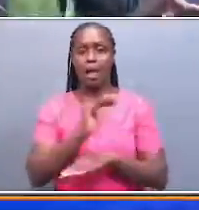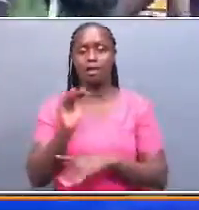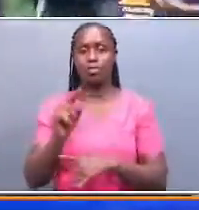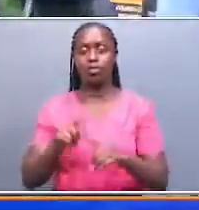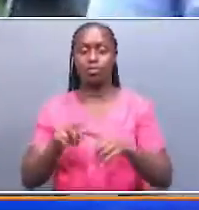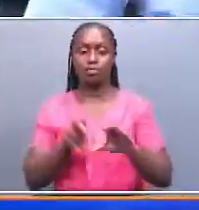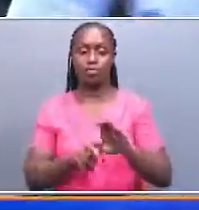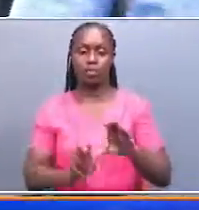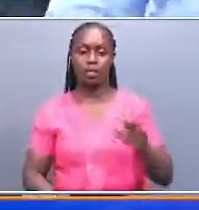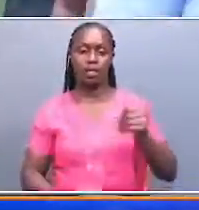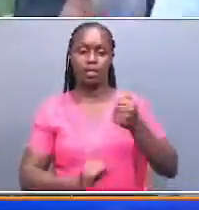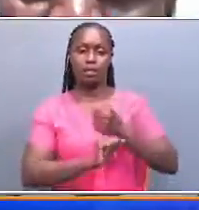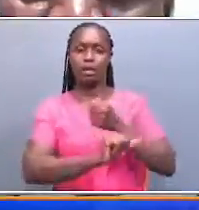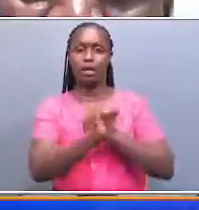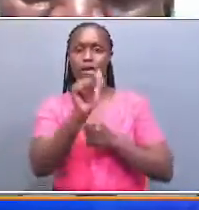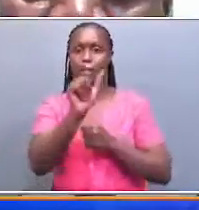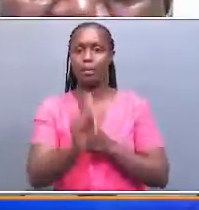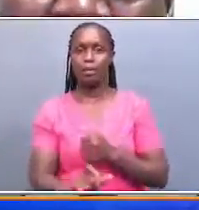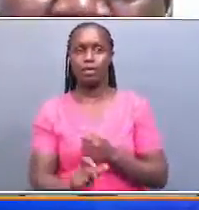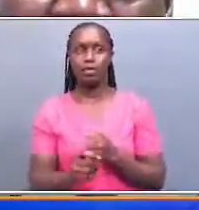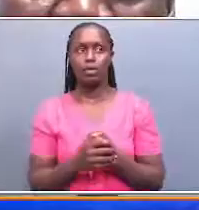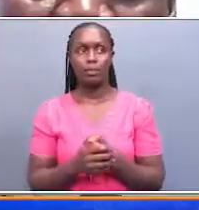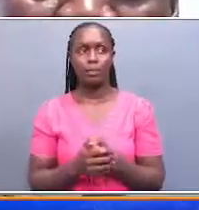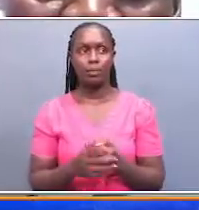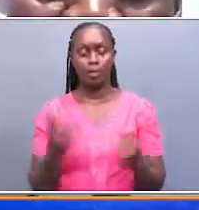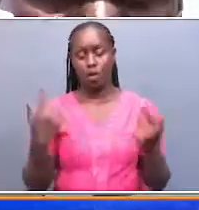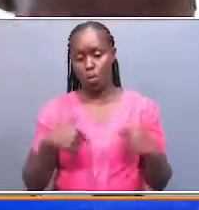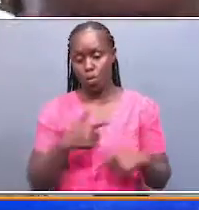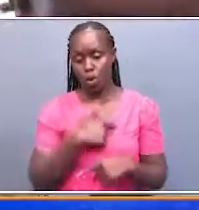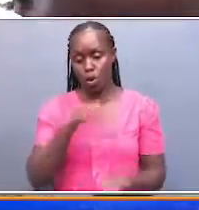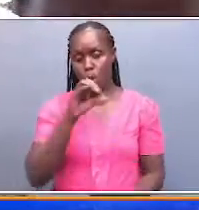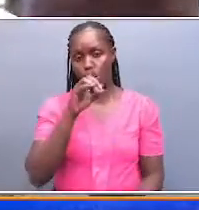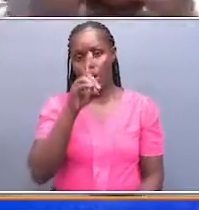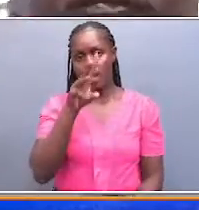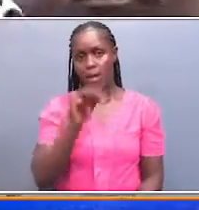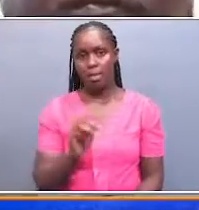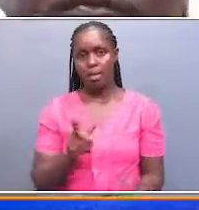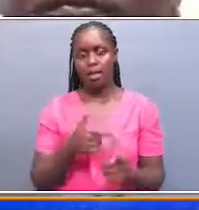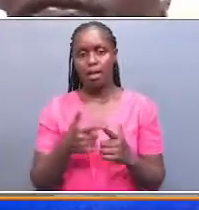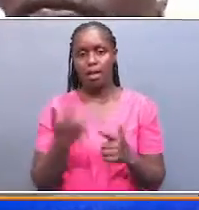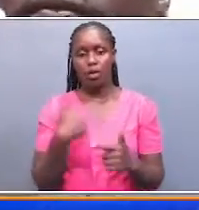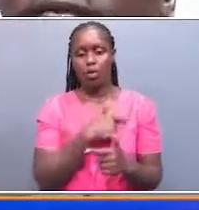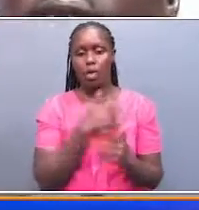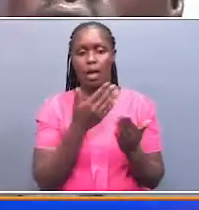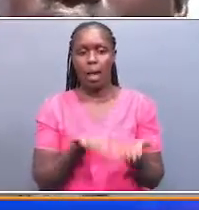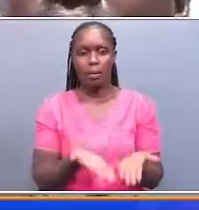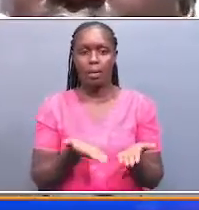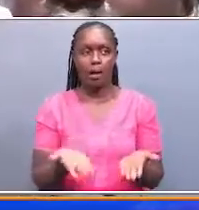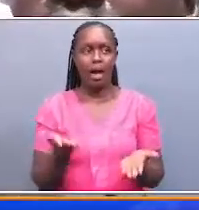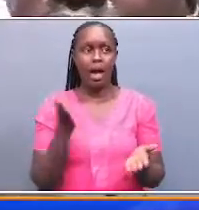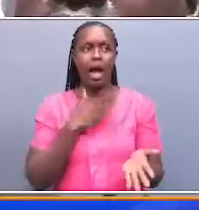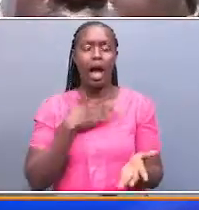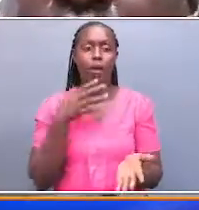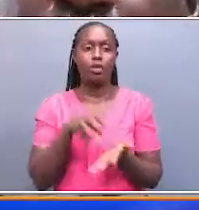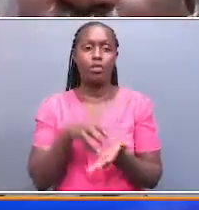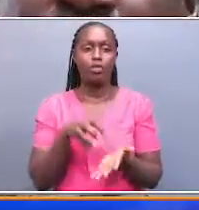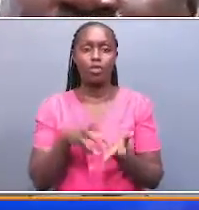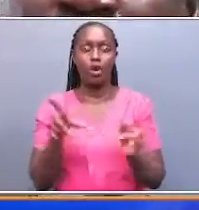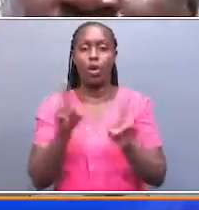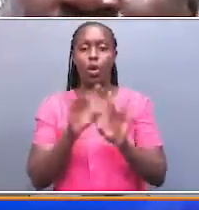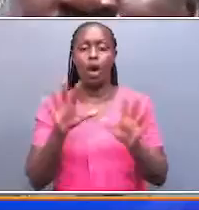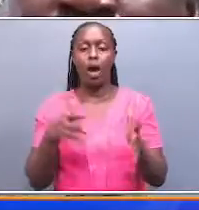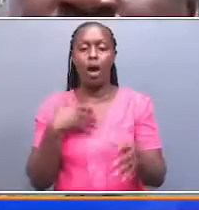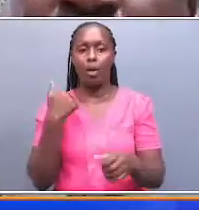and back another aspirant. Sisi kama watu wa ODM, waluya ambaye tuwa kwa ODM, kesi yetu, ama ile kati